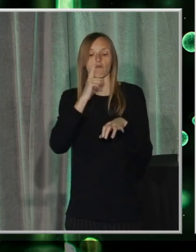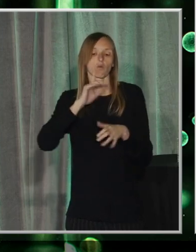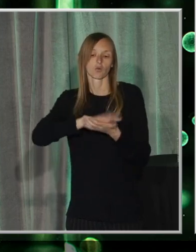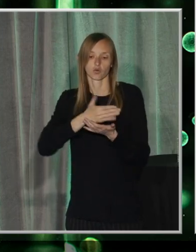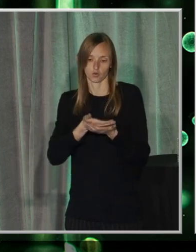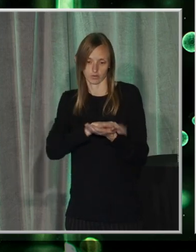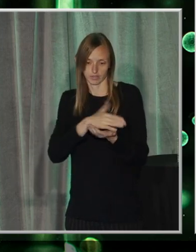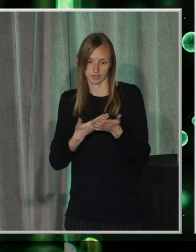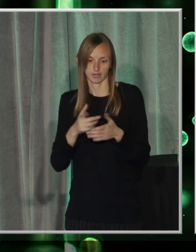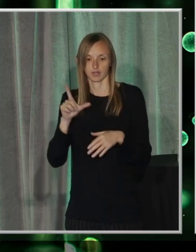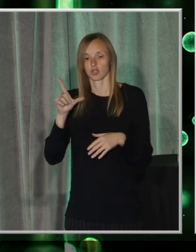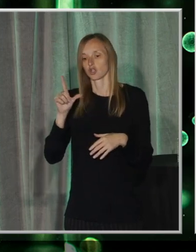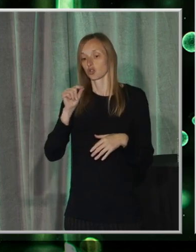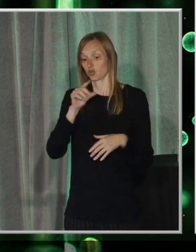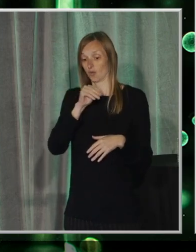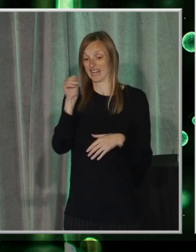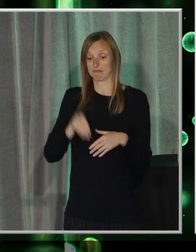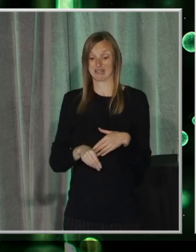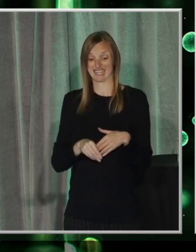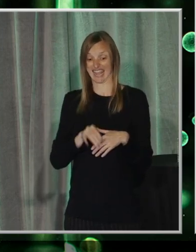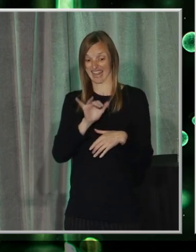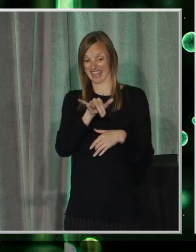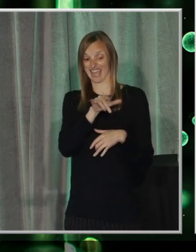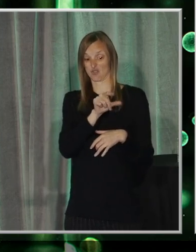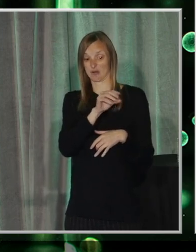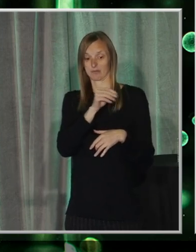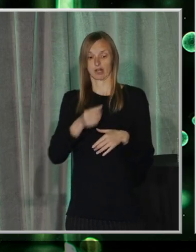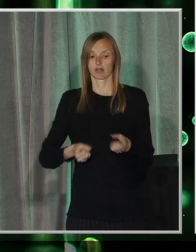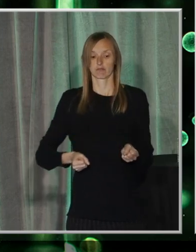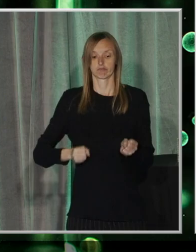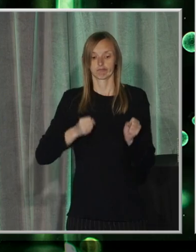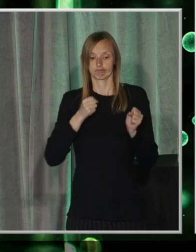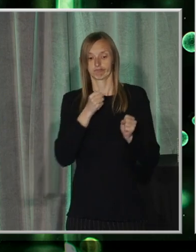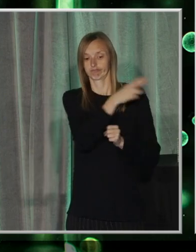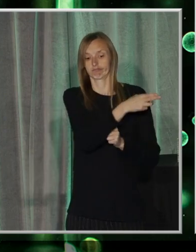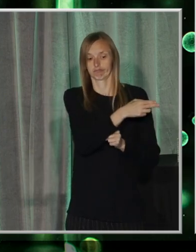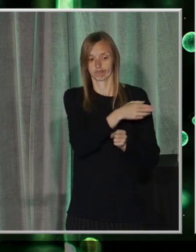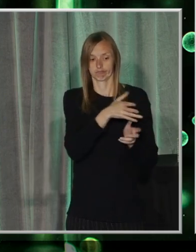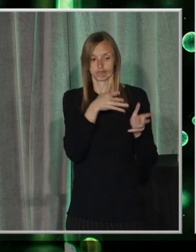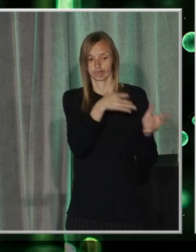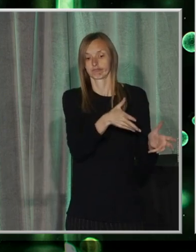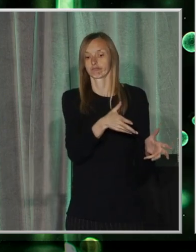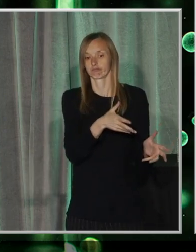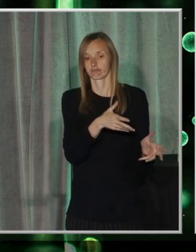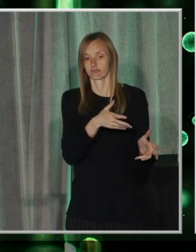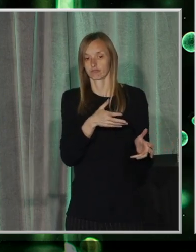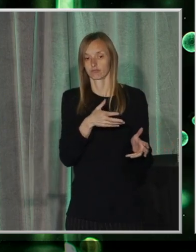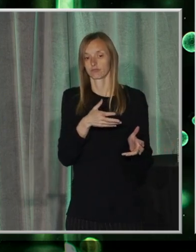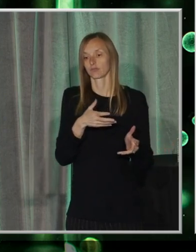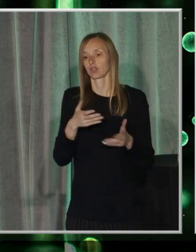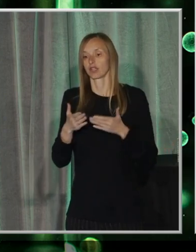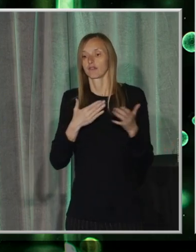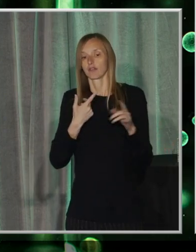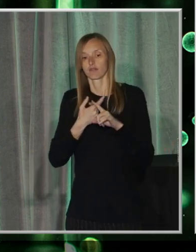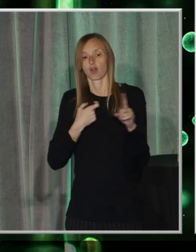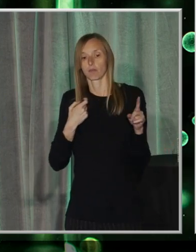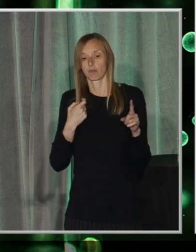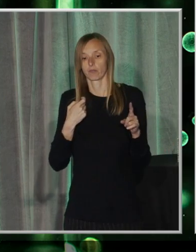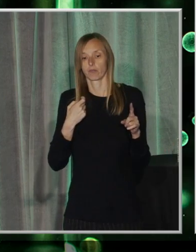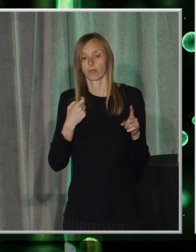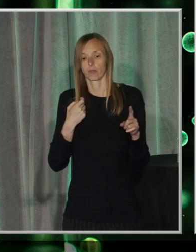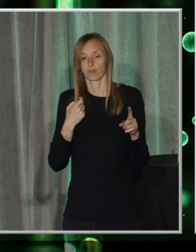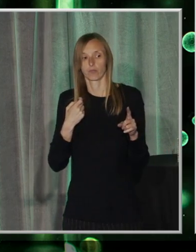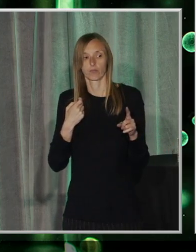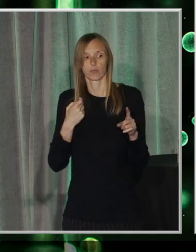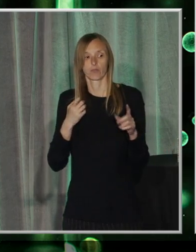And 20% of it are being thrown away. From the school, from houses, even from where